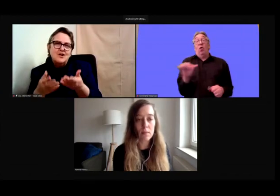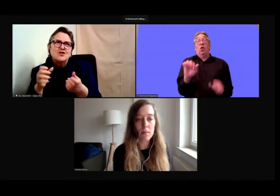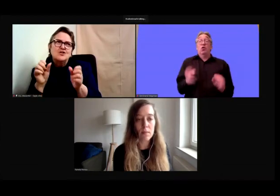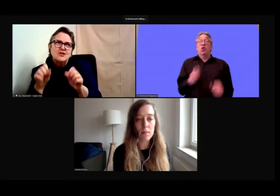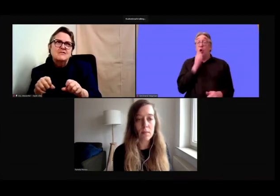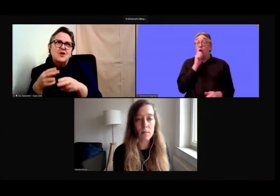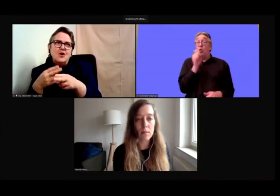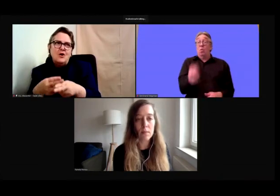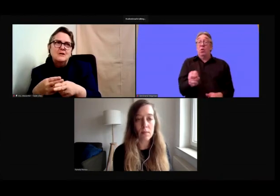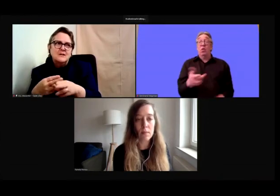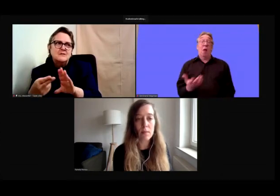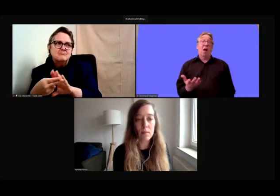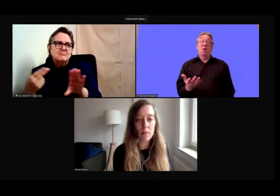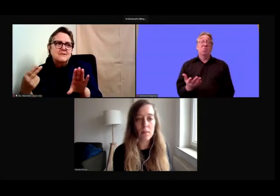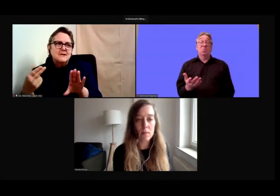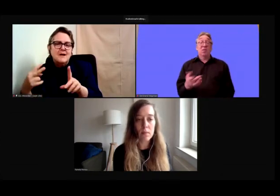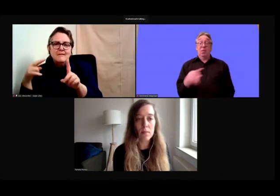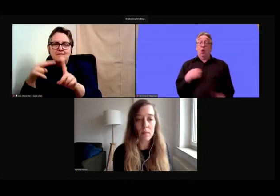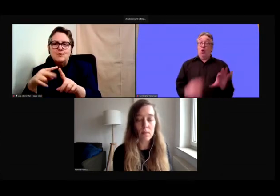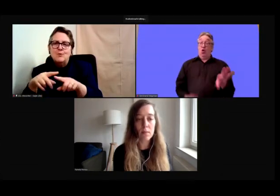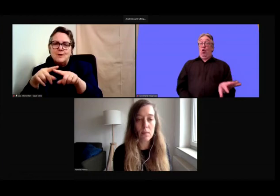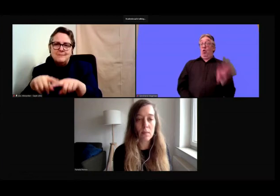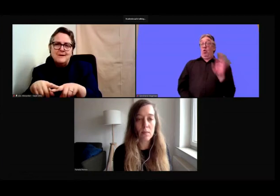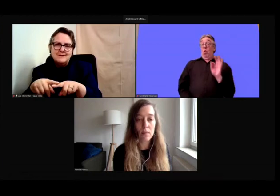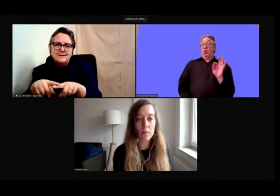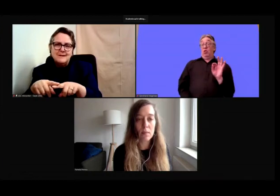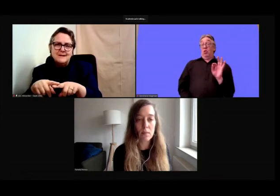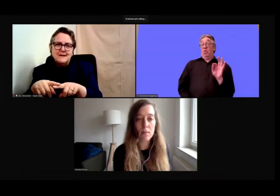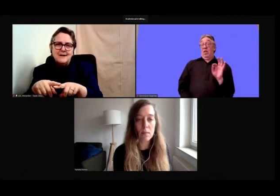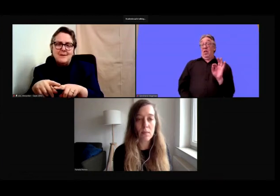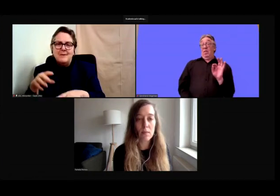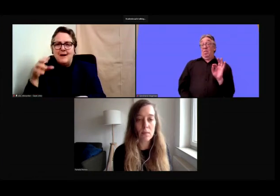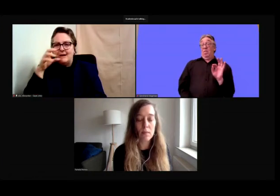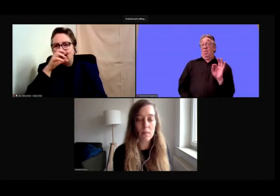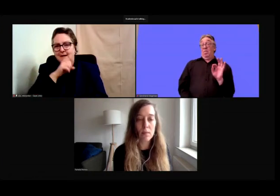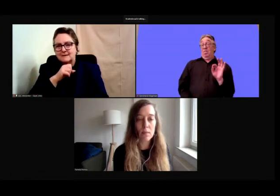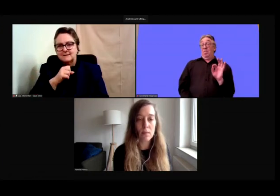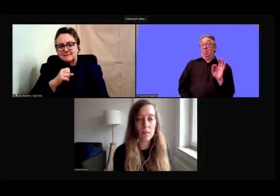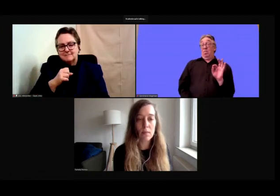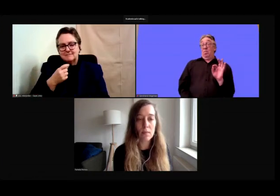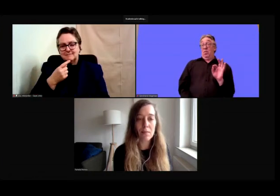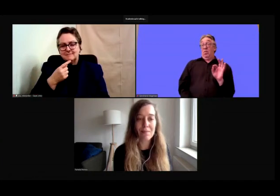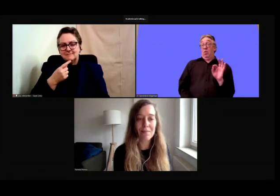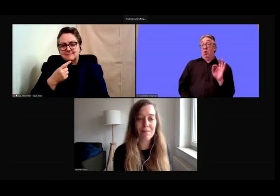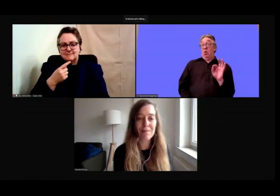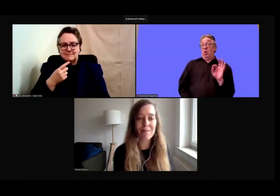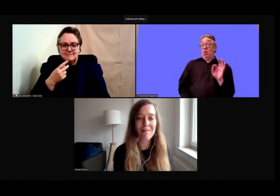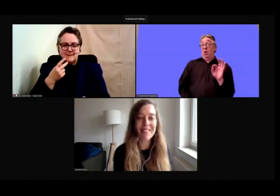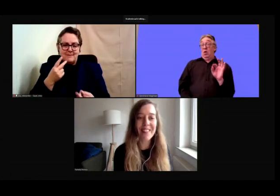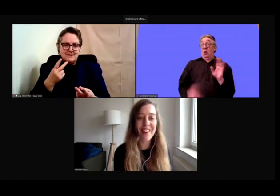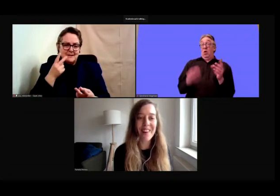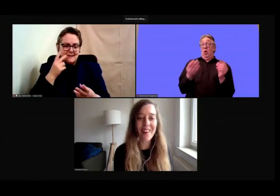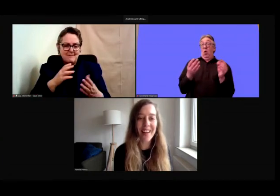dependency, but yeah, I based it more on like how the displays were put together.